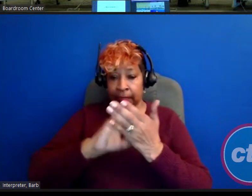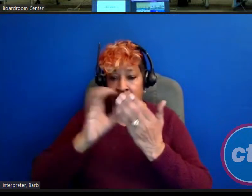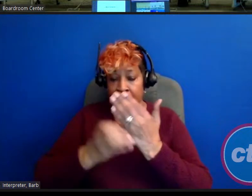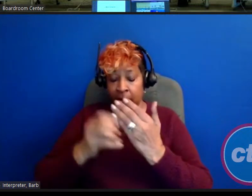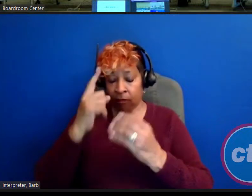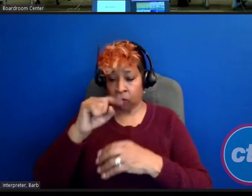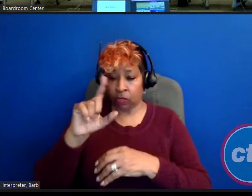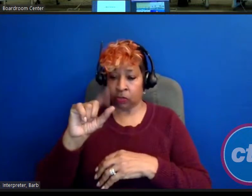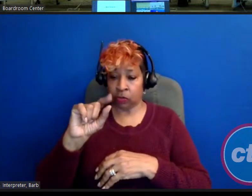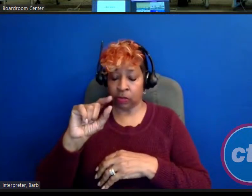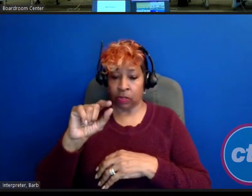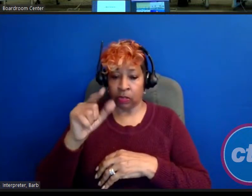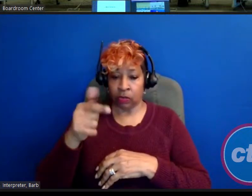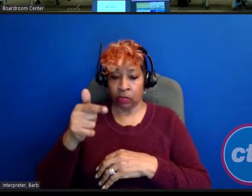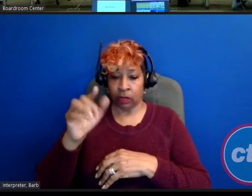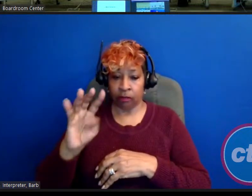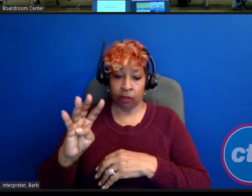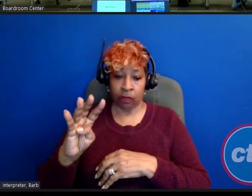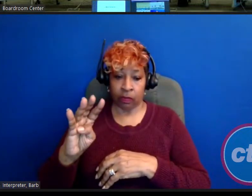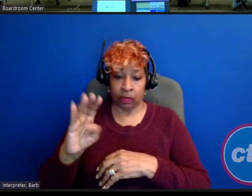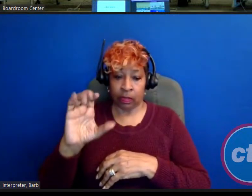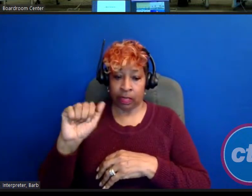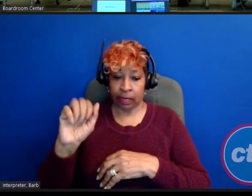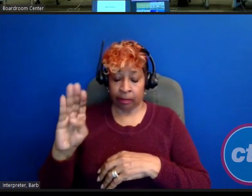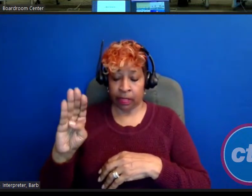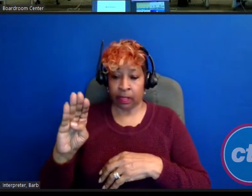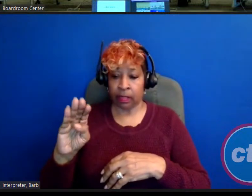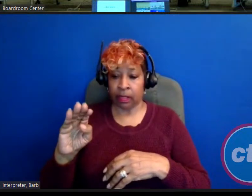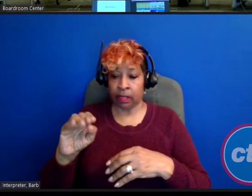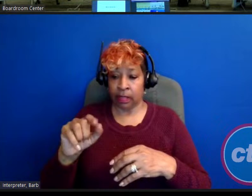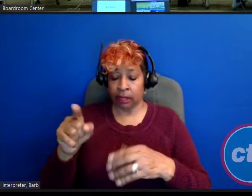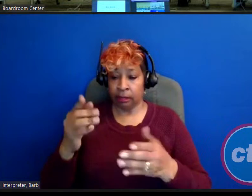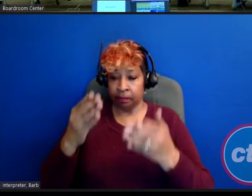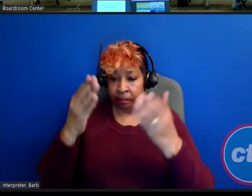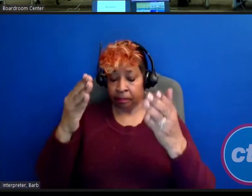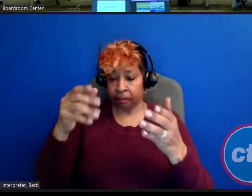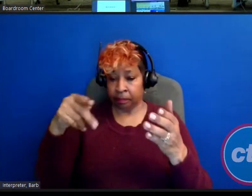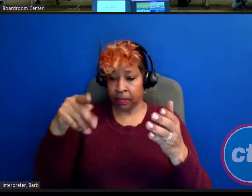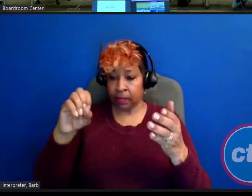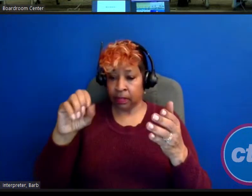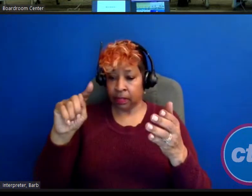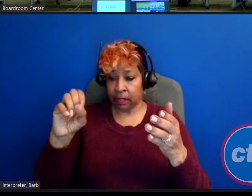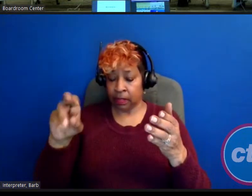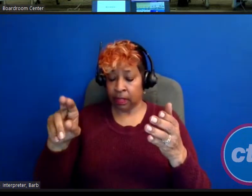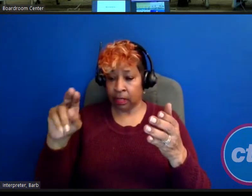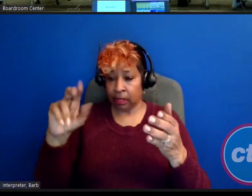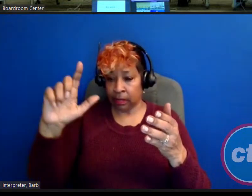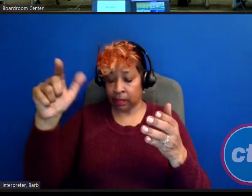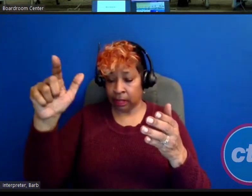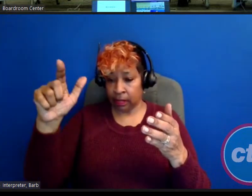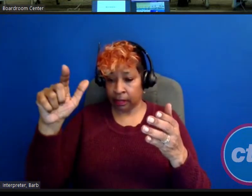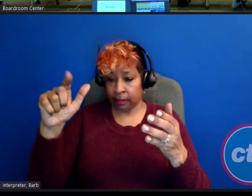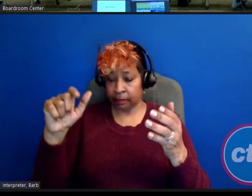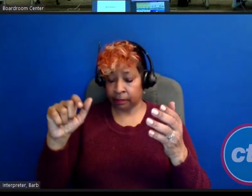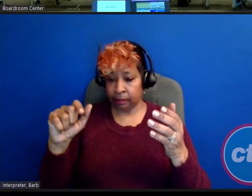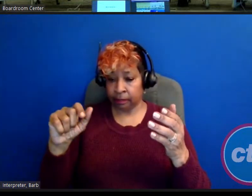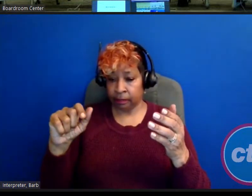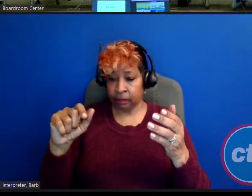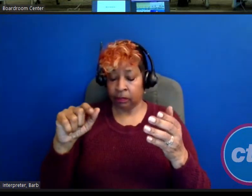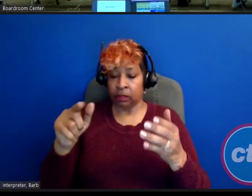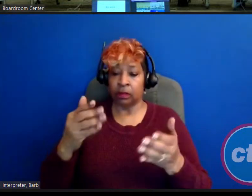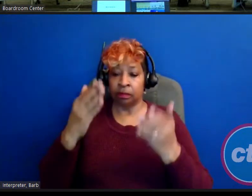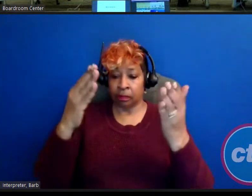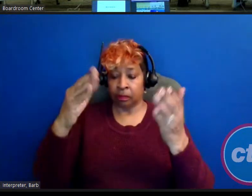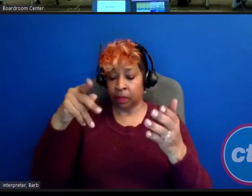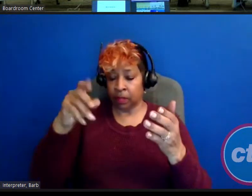for the Citizen Advisory Board? Move. Peter Henderson. Second. Second. It's been moved by Peter